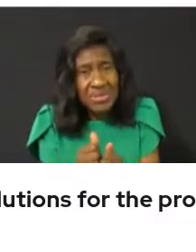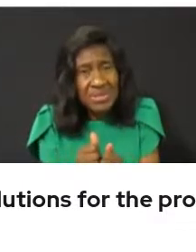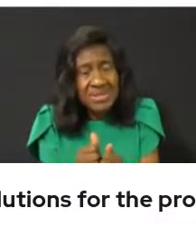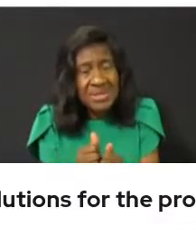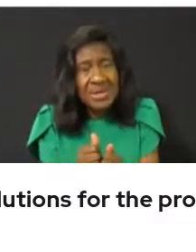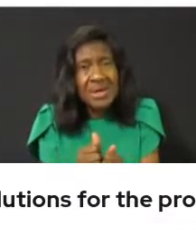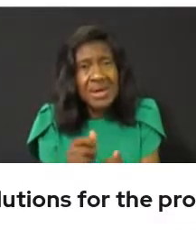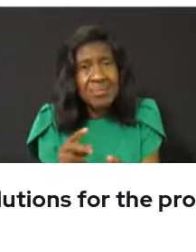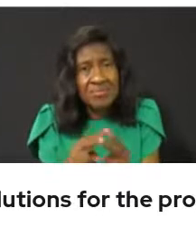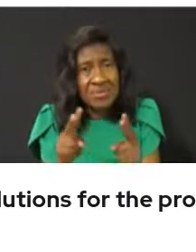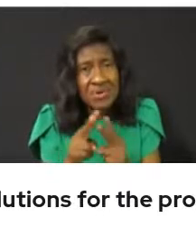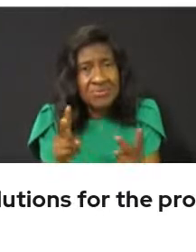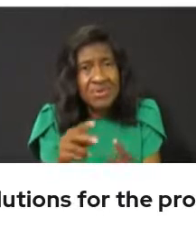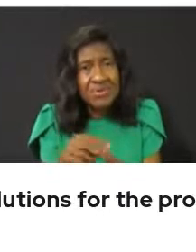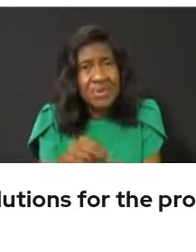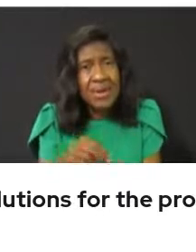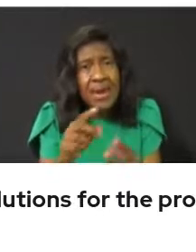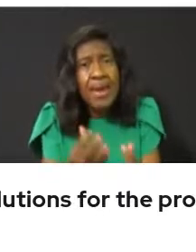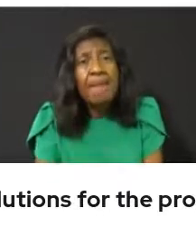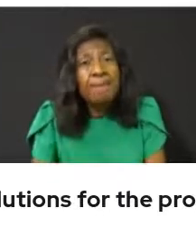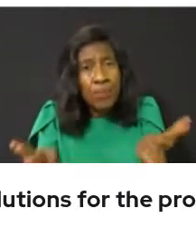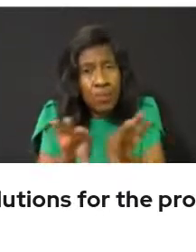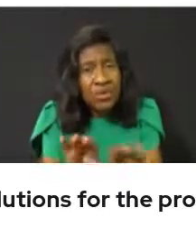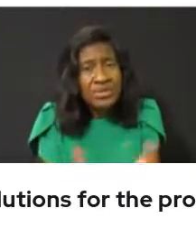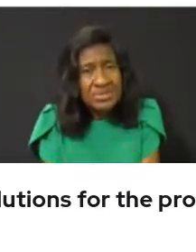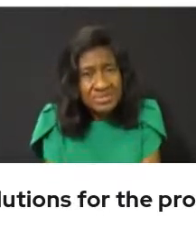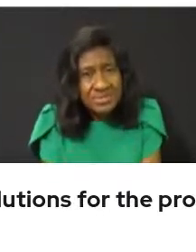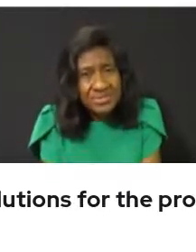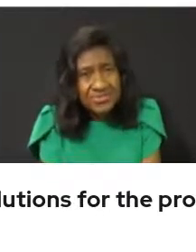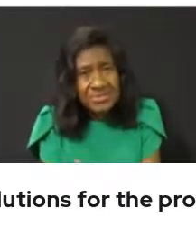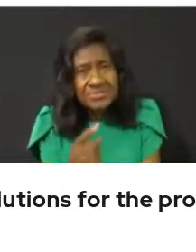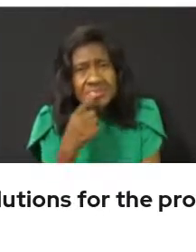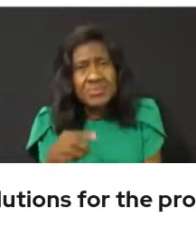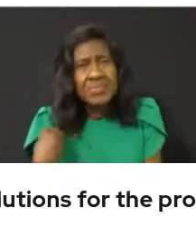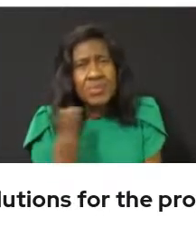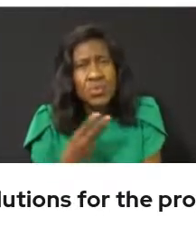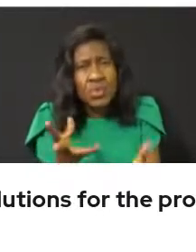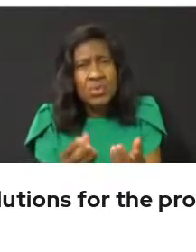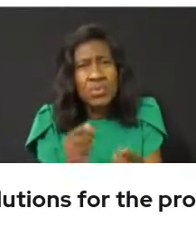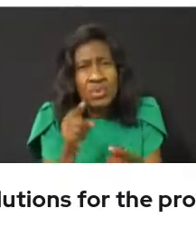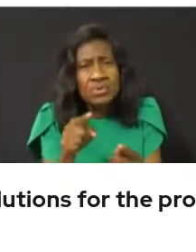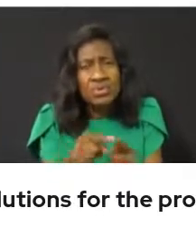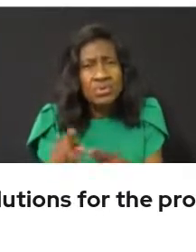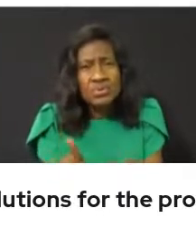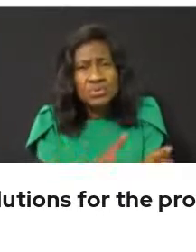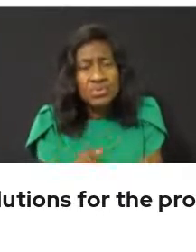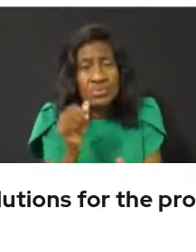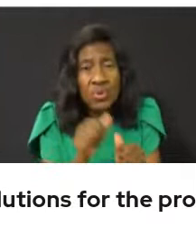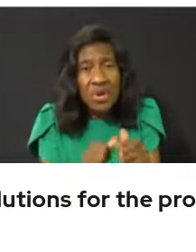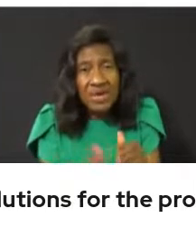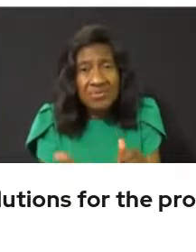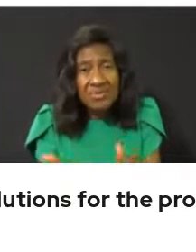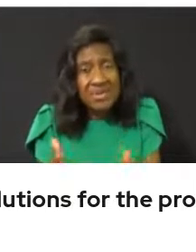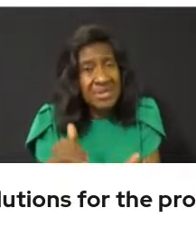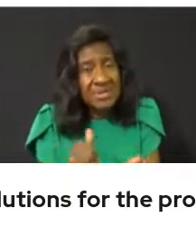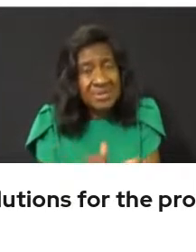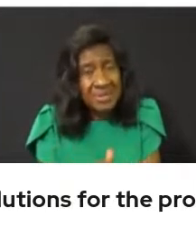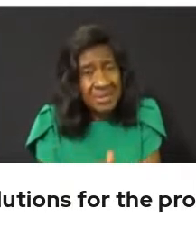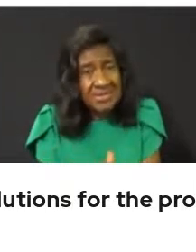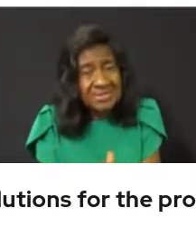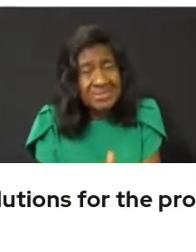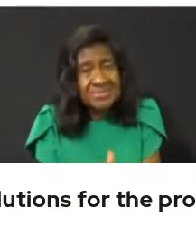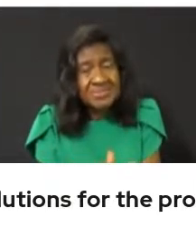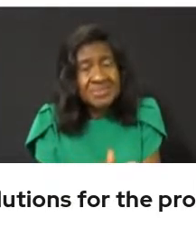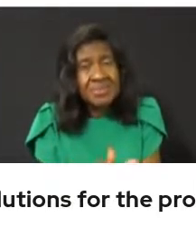put plans in place to say, we want you to do everything possible that you do not become compromised in terms of